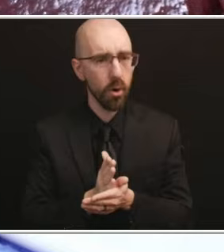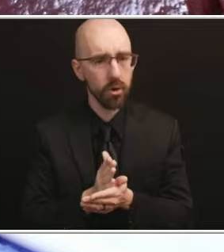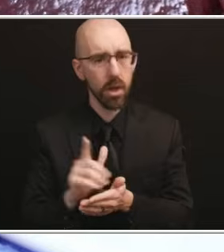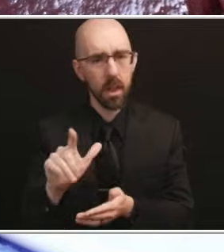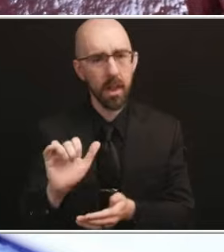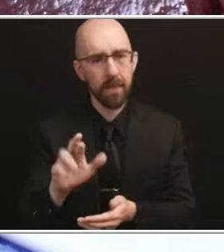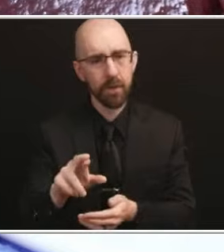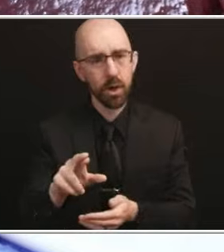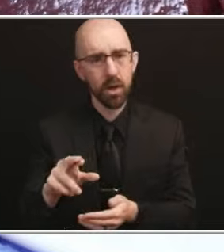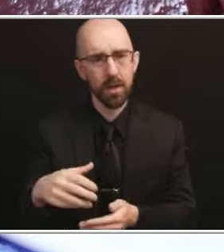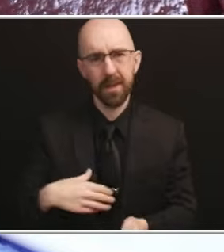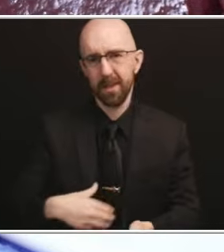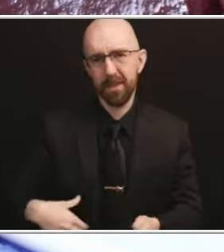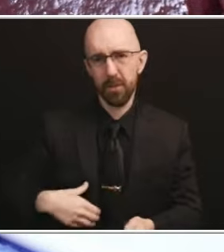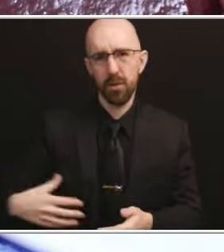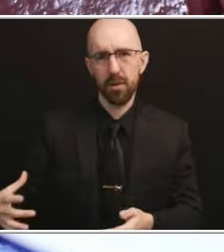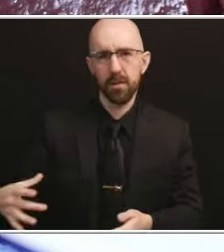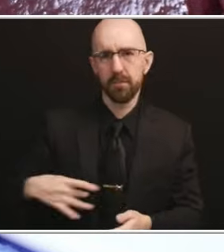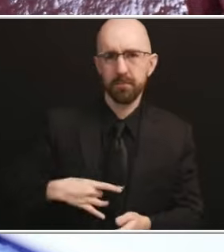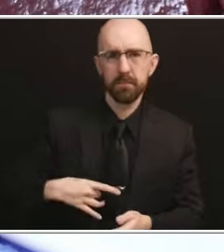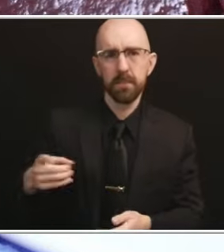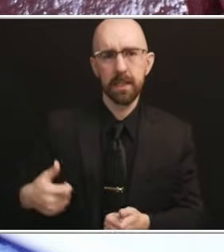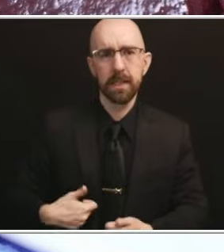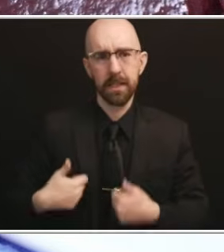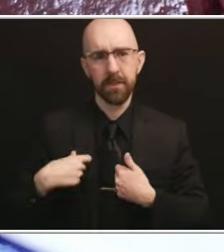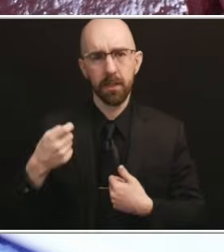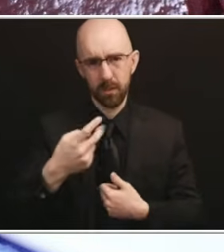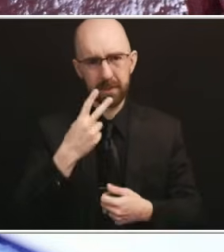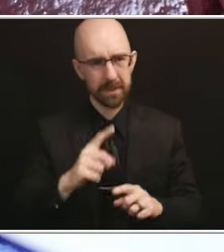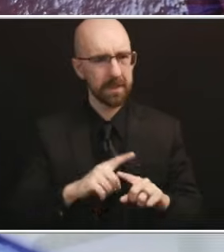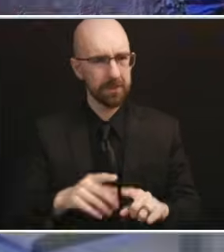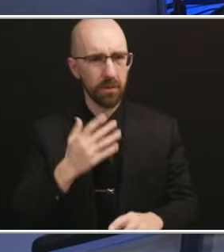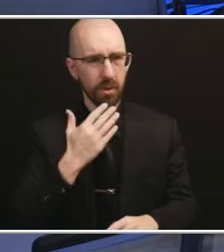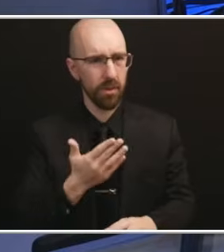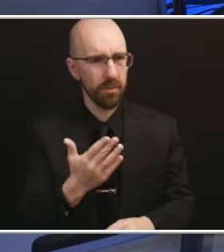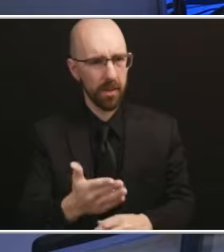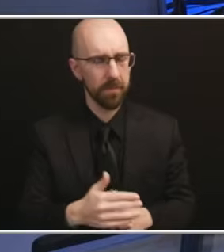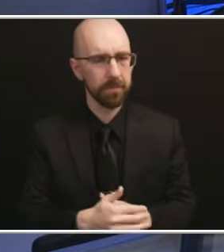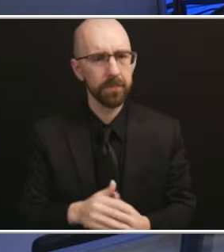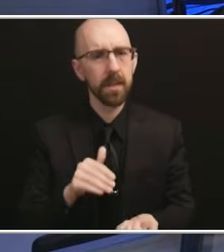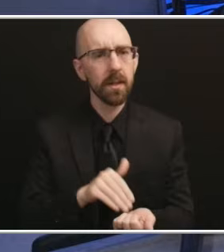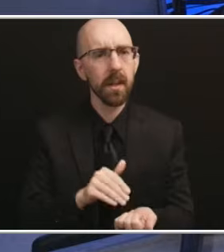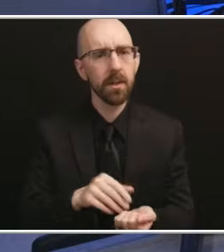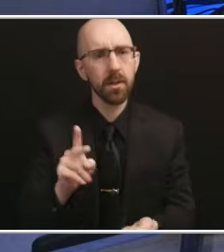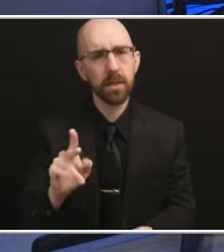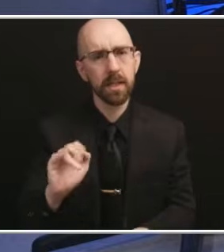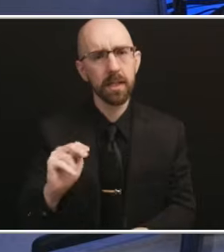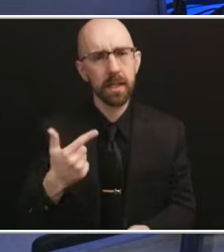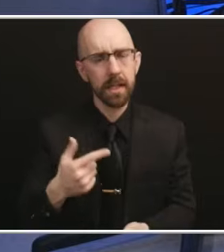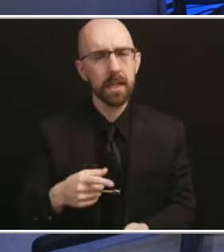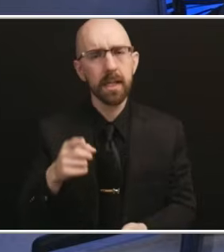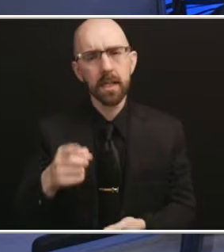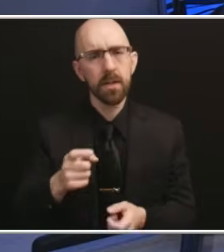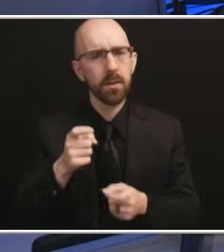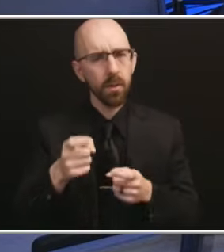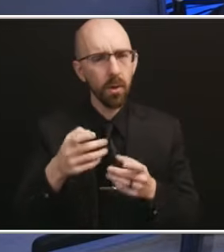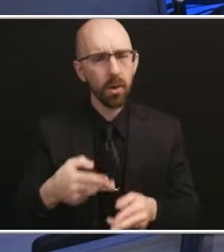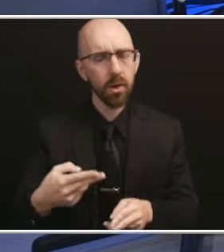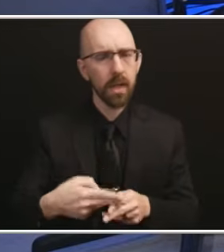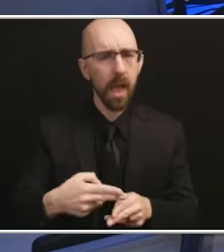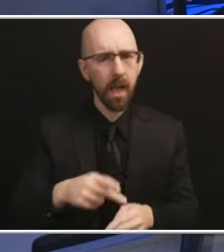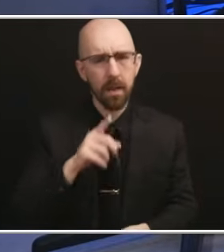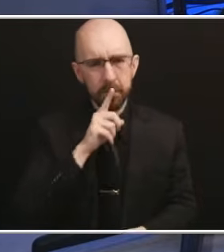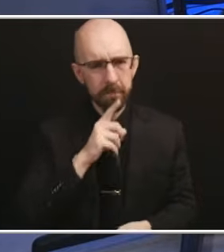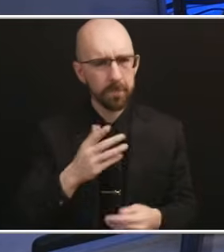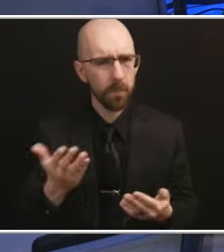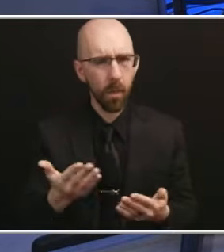donor liver. So you can see a little bit different in color there. Dr. King, Christina's donor is anonymous. What are the safeguards